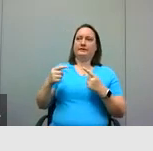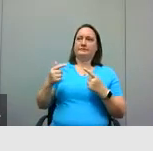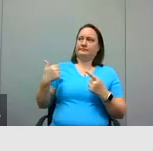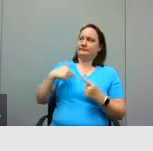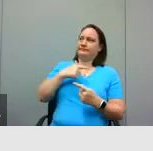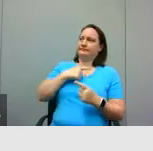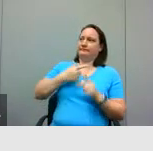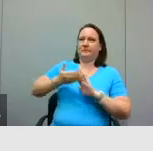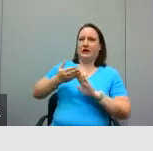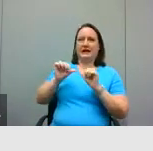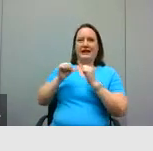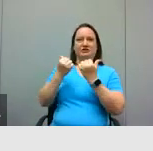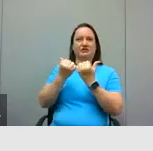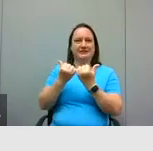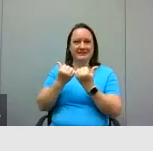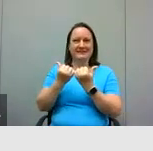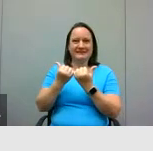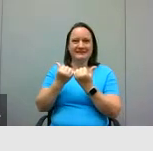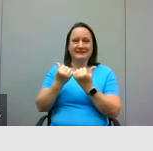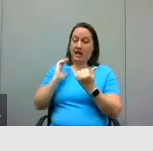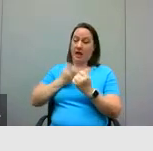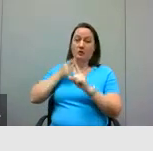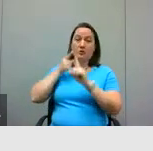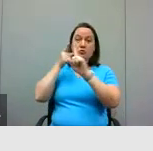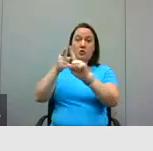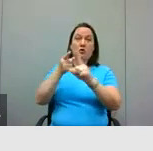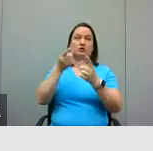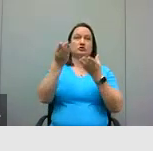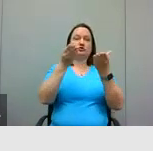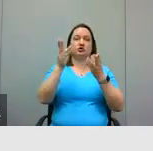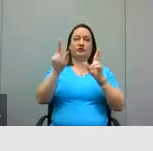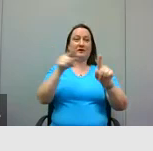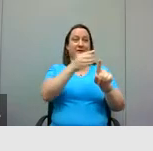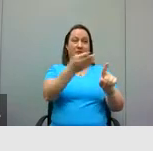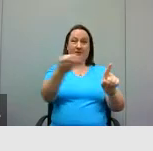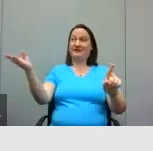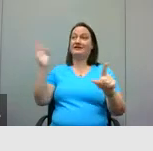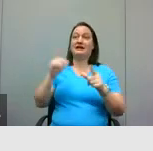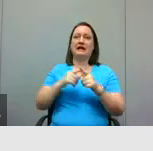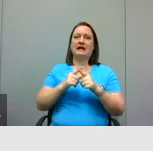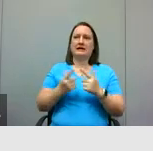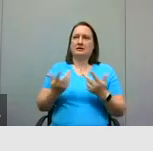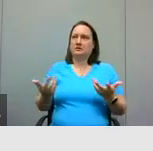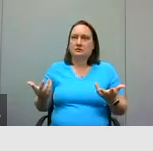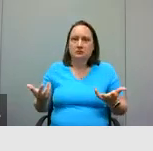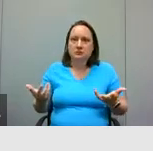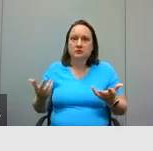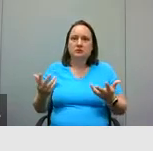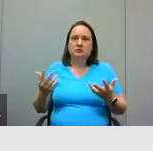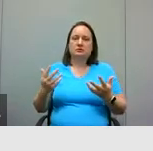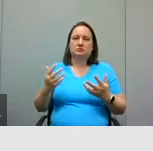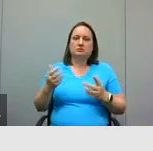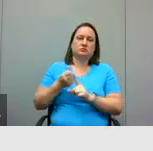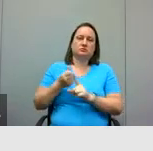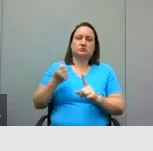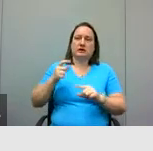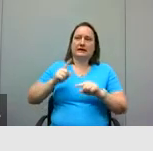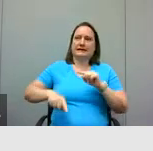the job is to serve people, and all of a sudden you can't meet with the